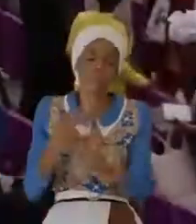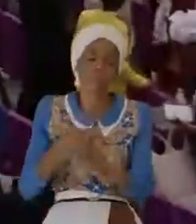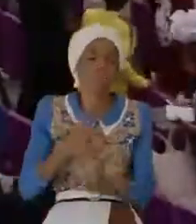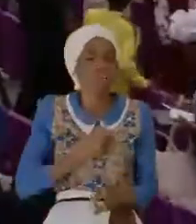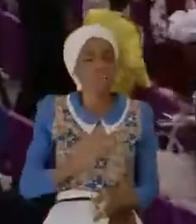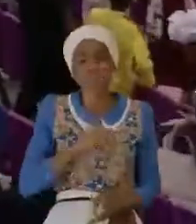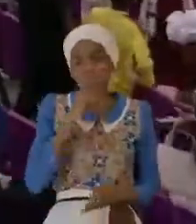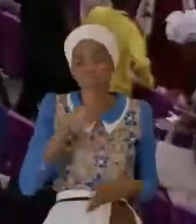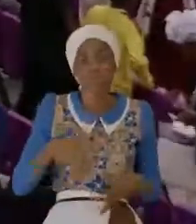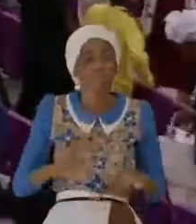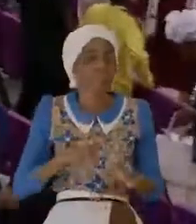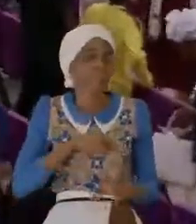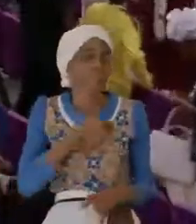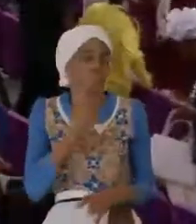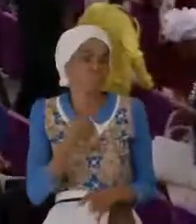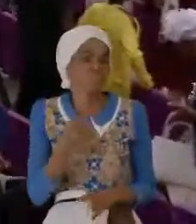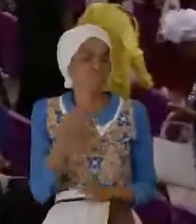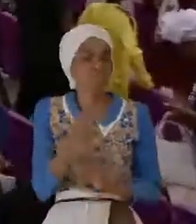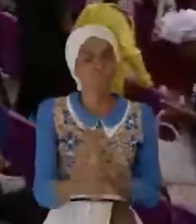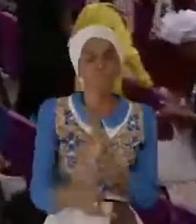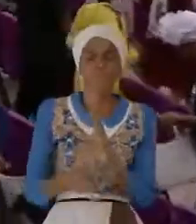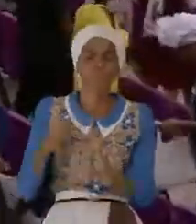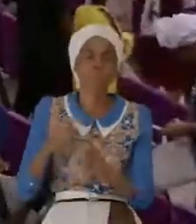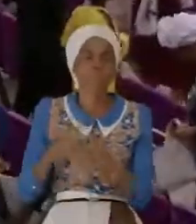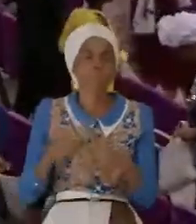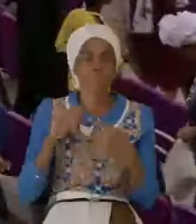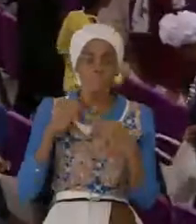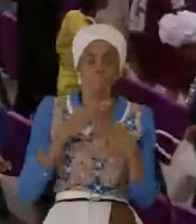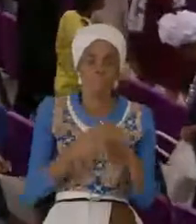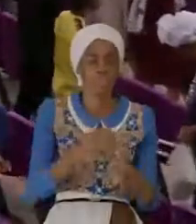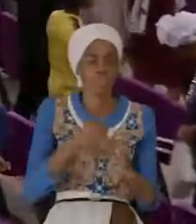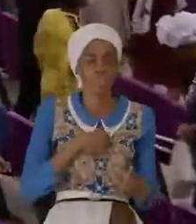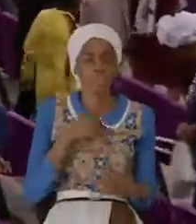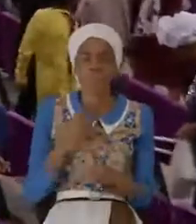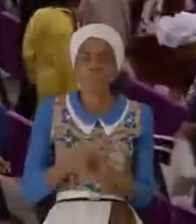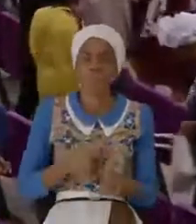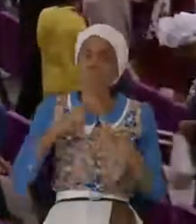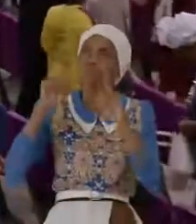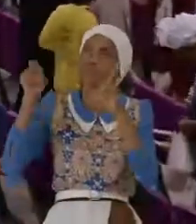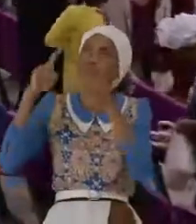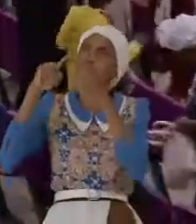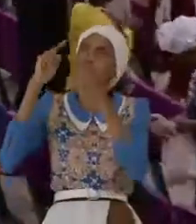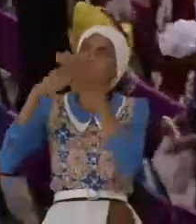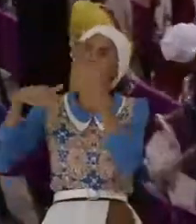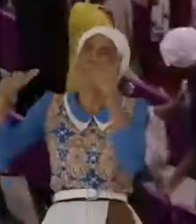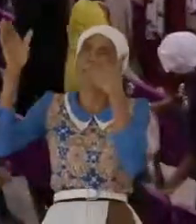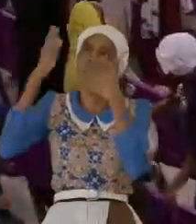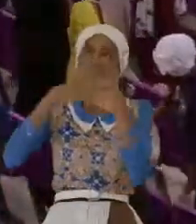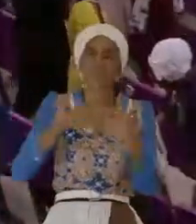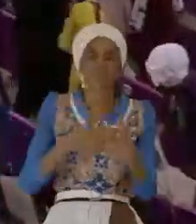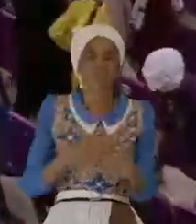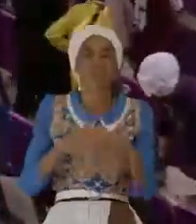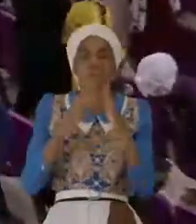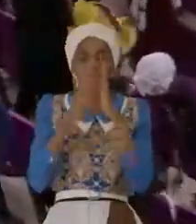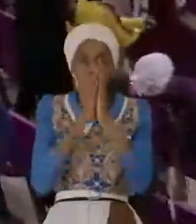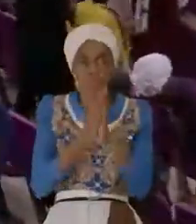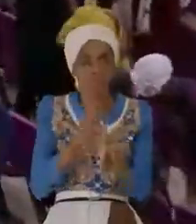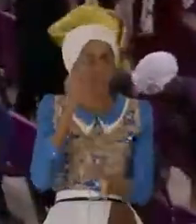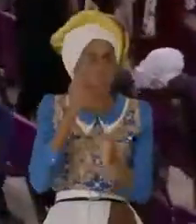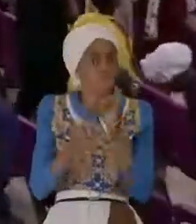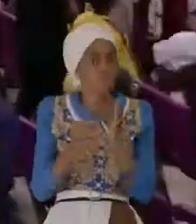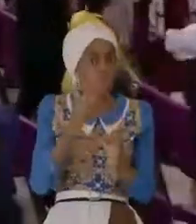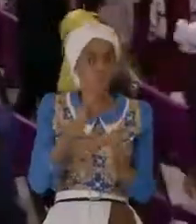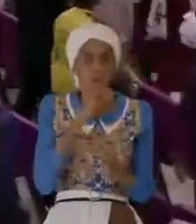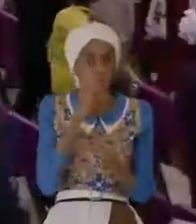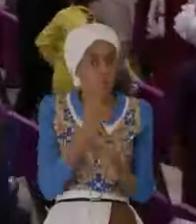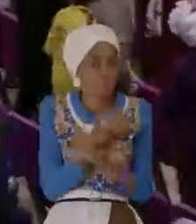the religiosity of the world to hinder me from making me eat on that final day if you are not sit till